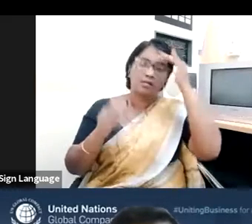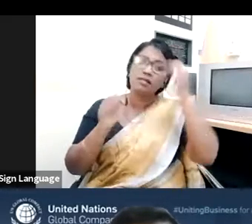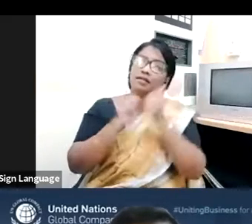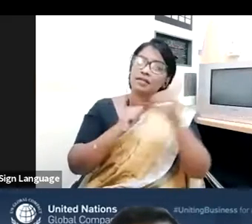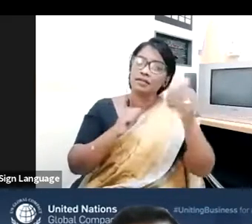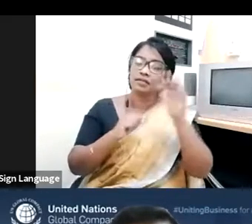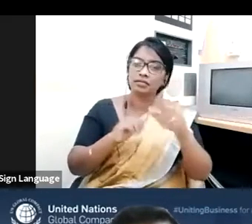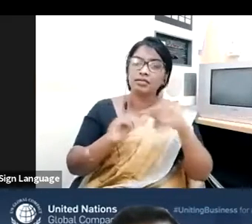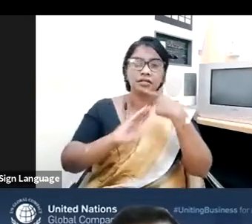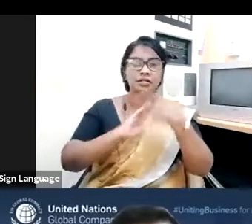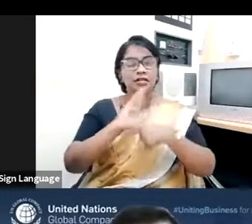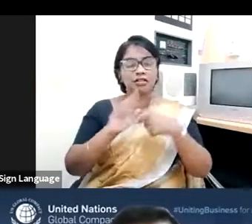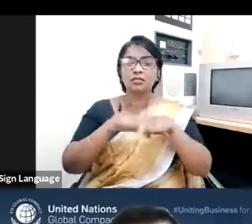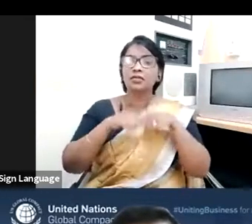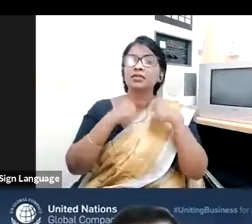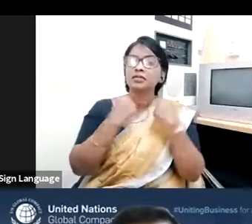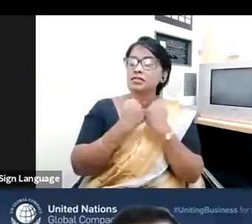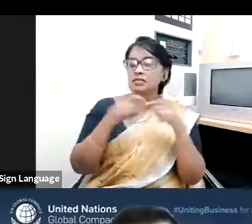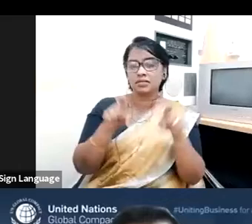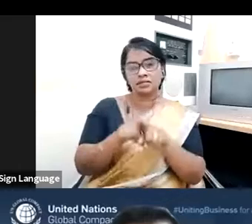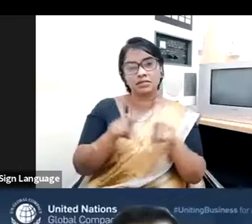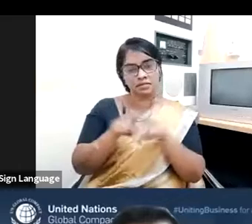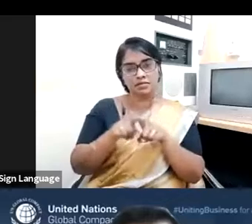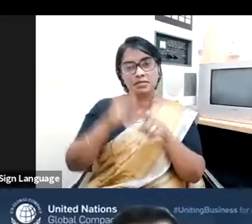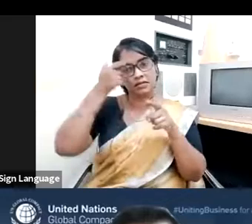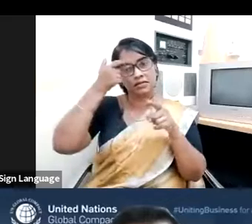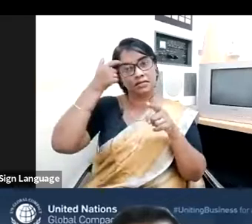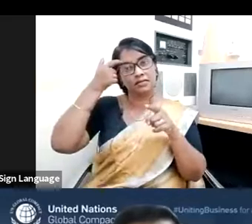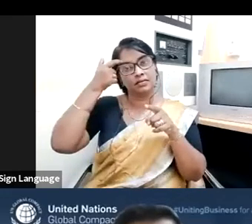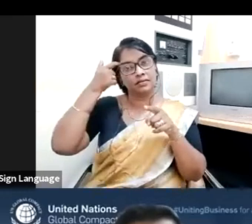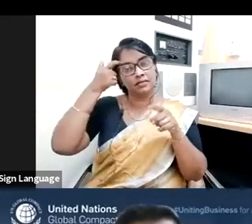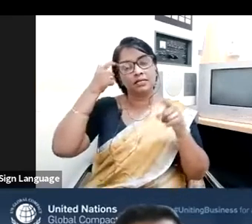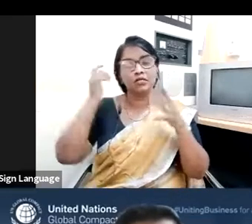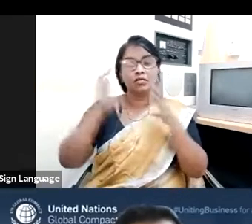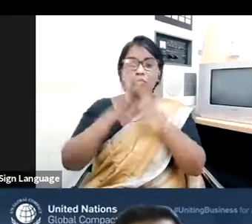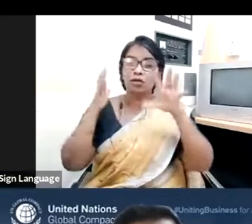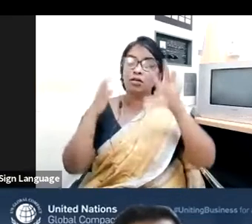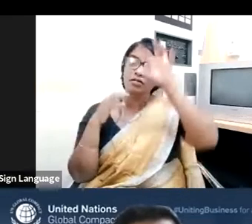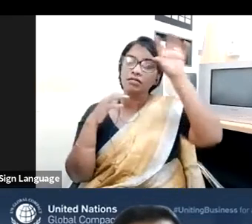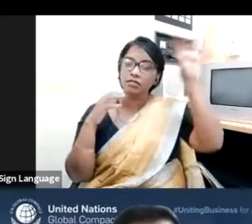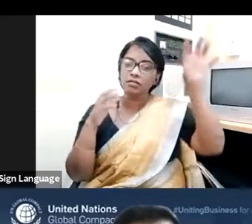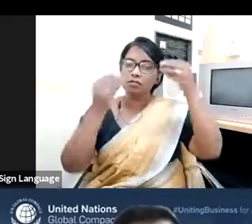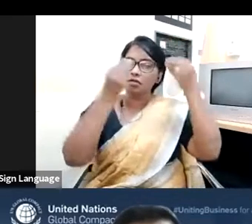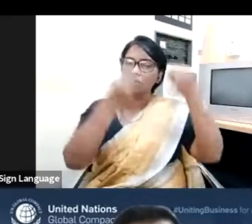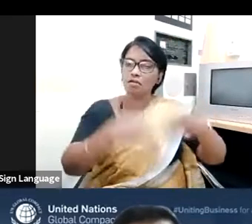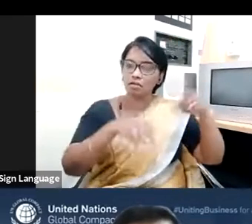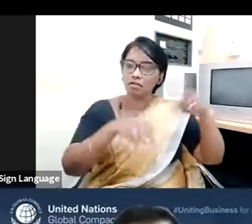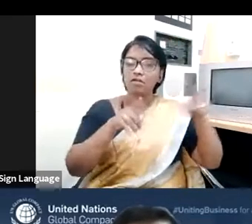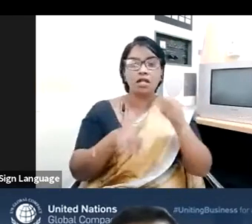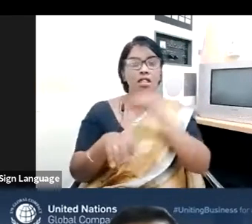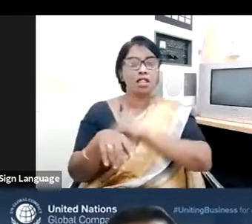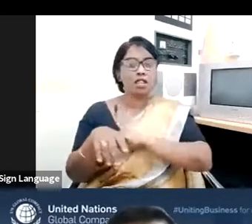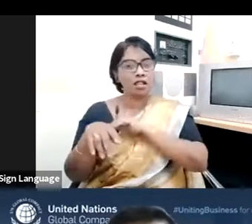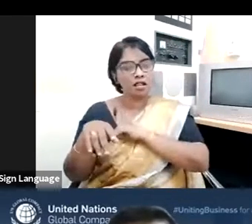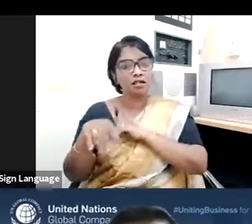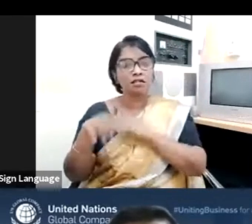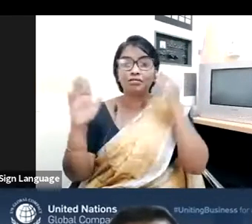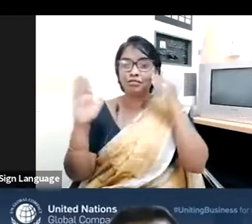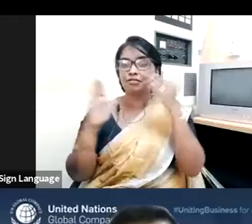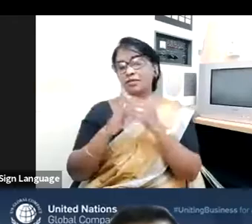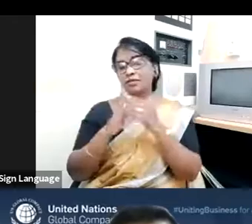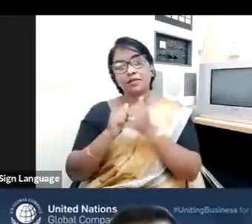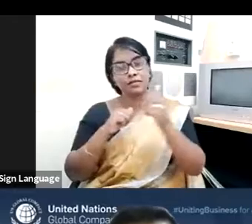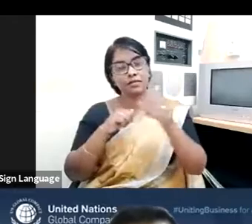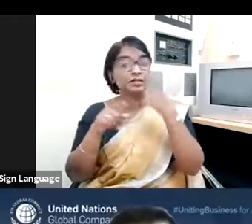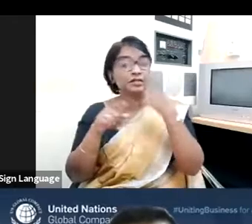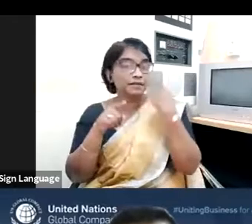the disasters that have happened in many countries as a result of that. So let me reassure everyone, what we are looking for